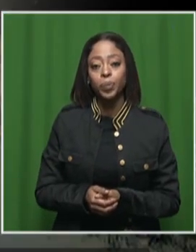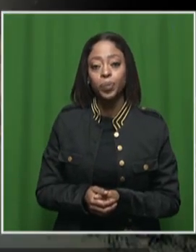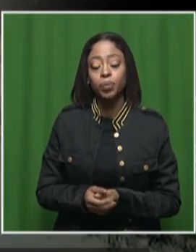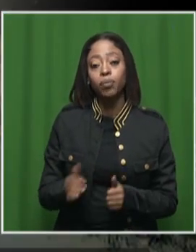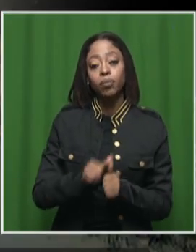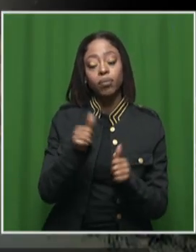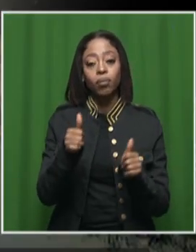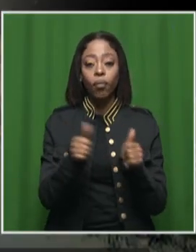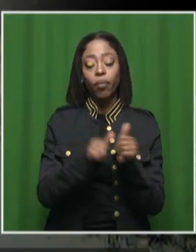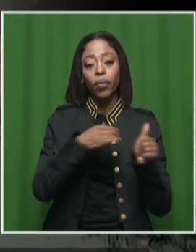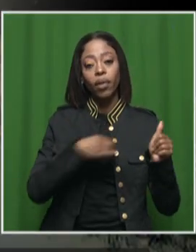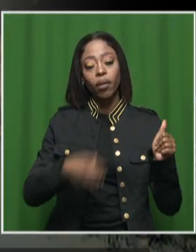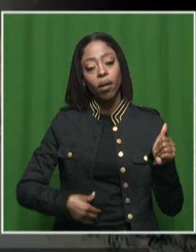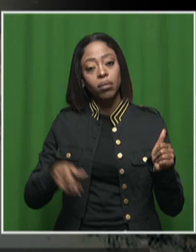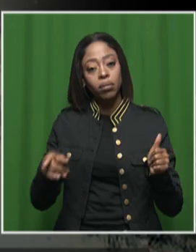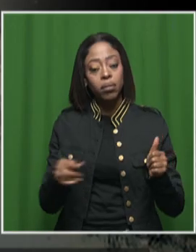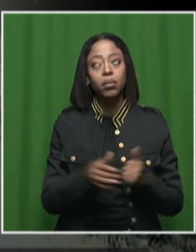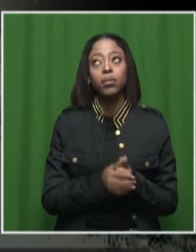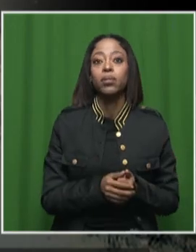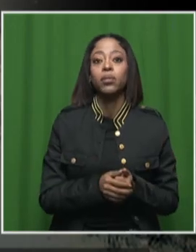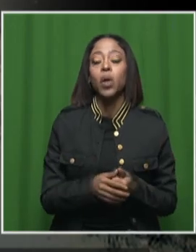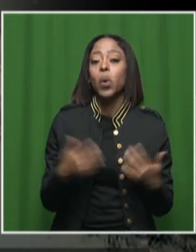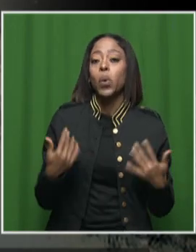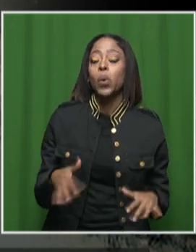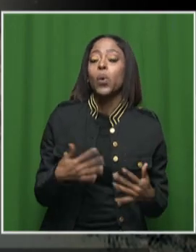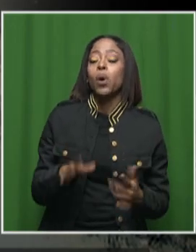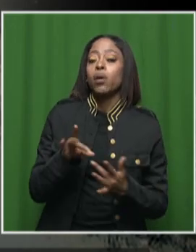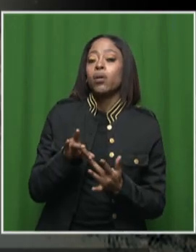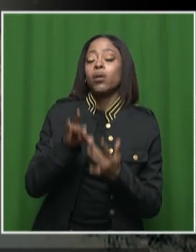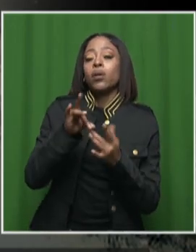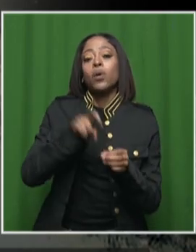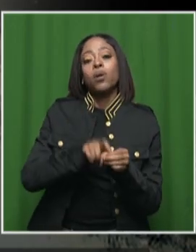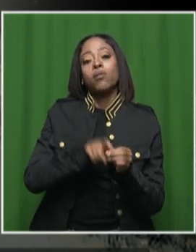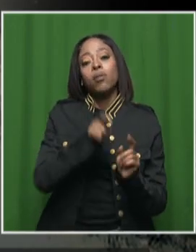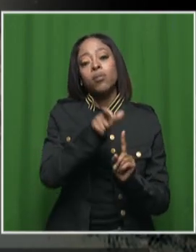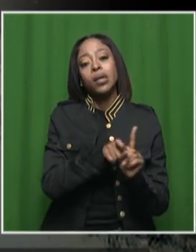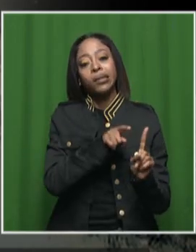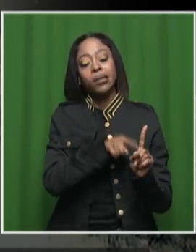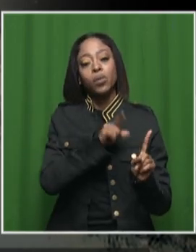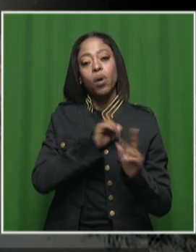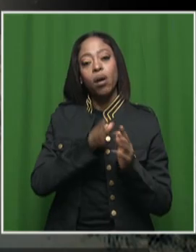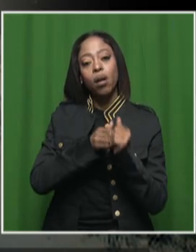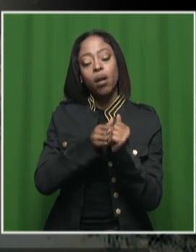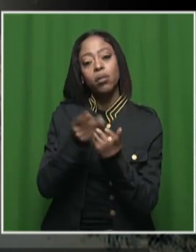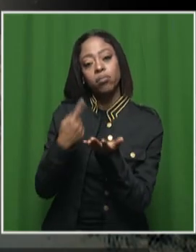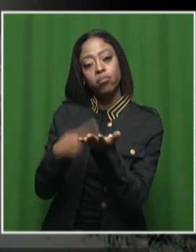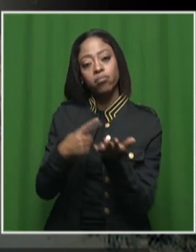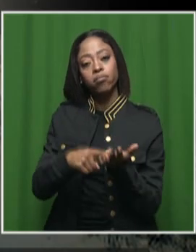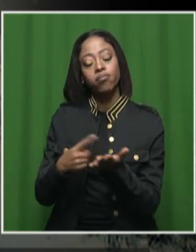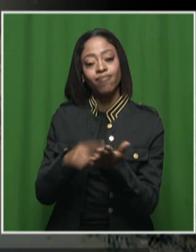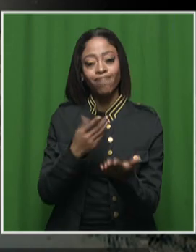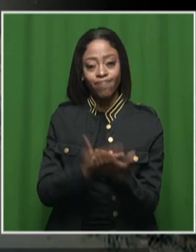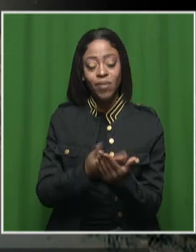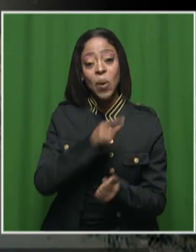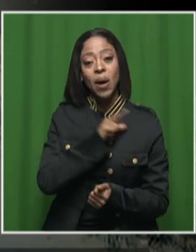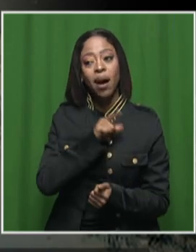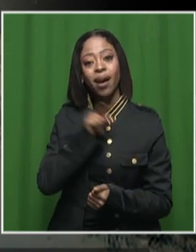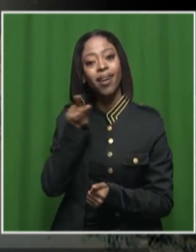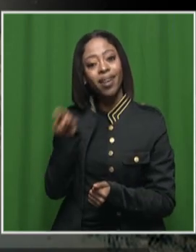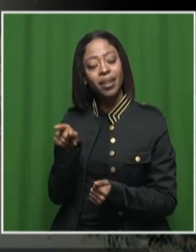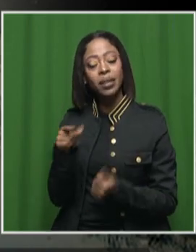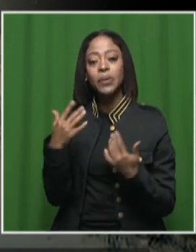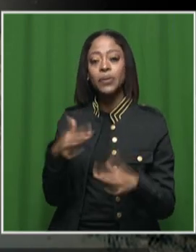Deputy President is, I think, one of the uniquely qualified people to lead that conversation, because he has